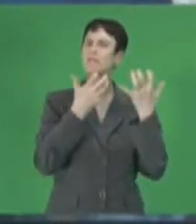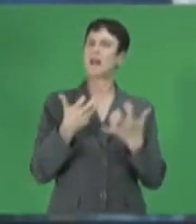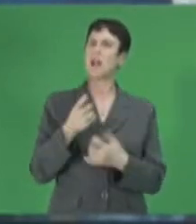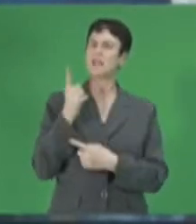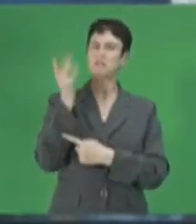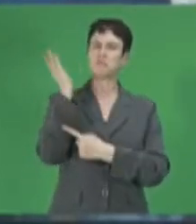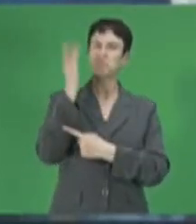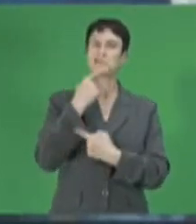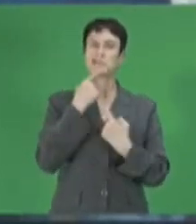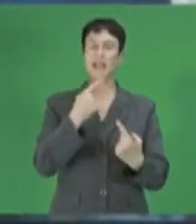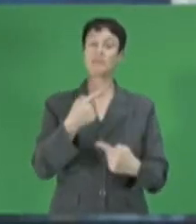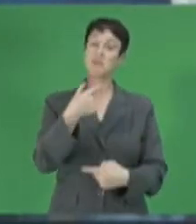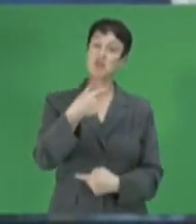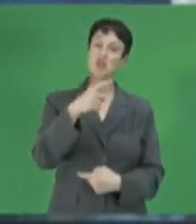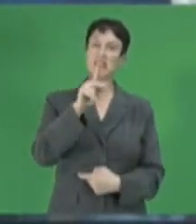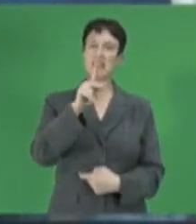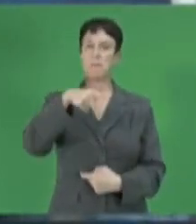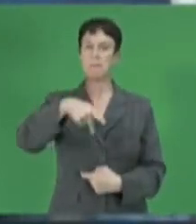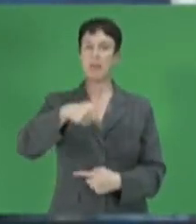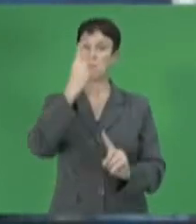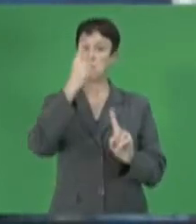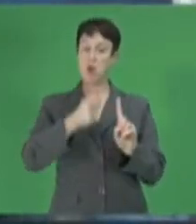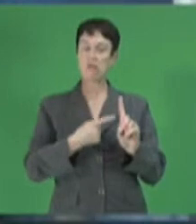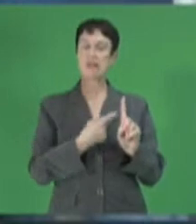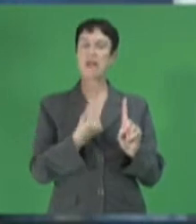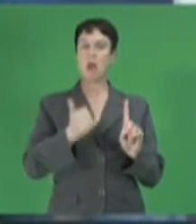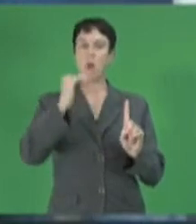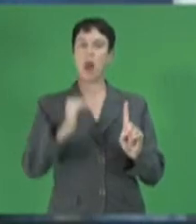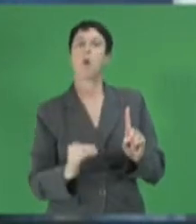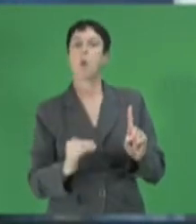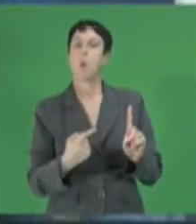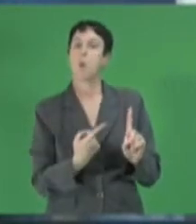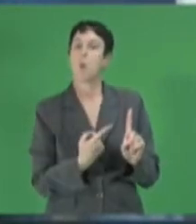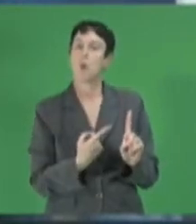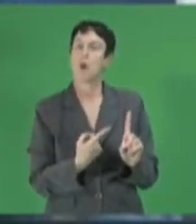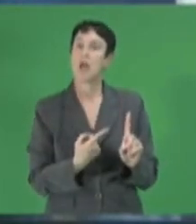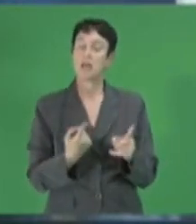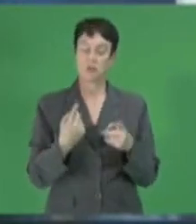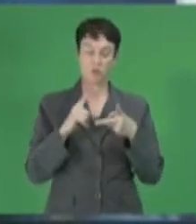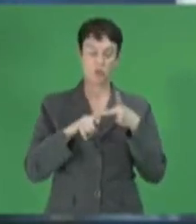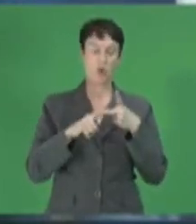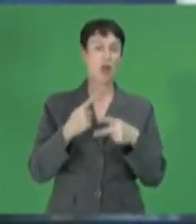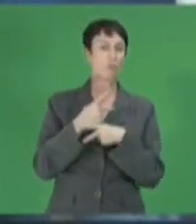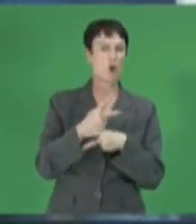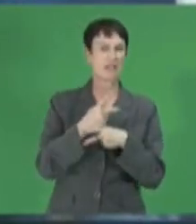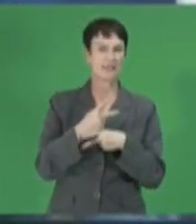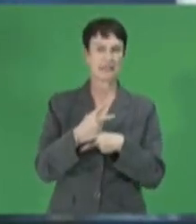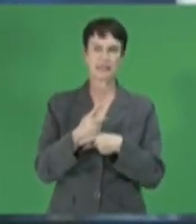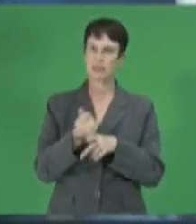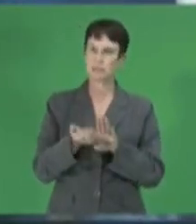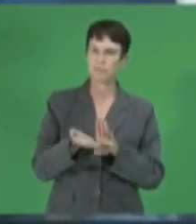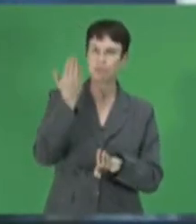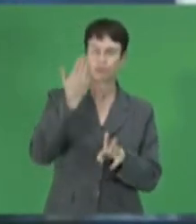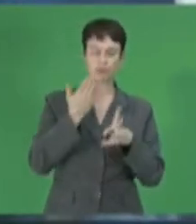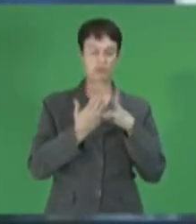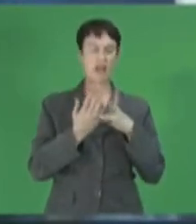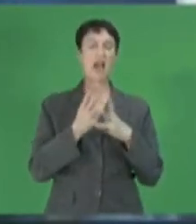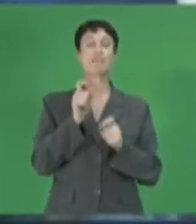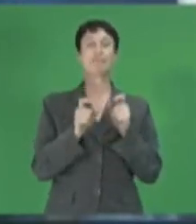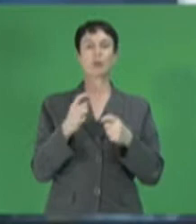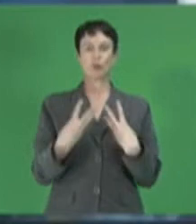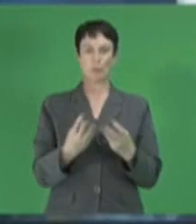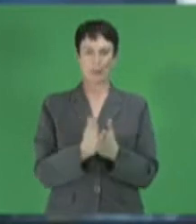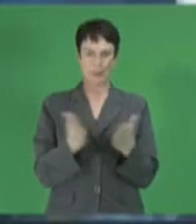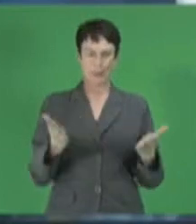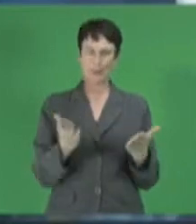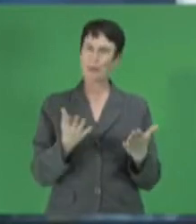in GDP per capita, productivity, and record high unemployment as reasons to why the current